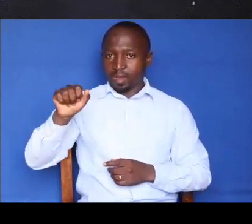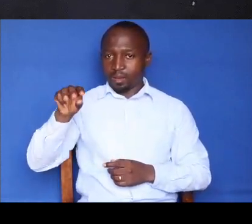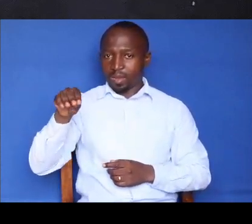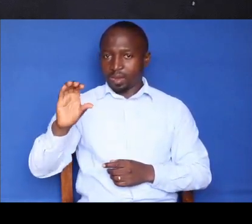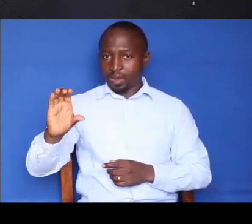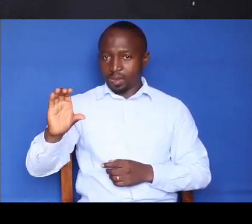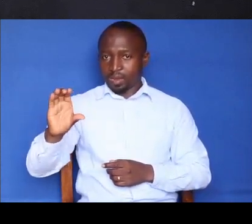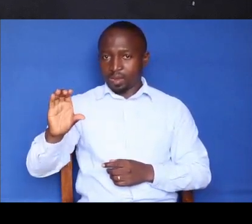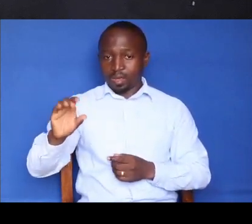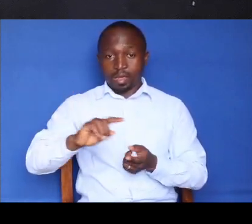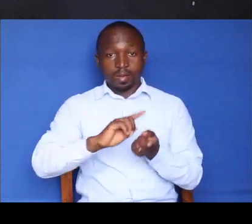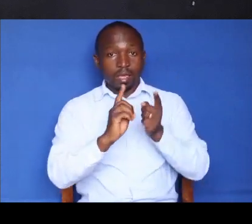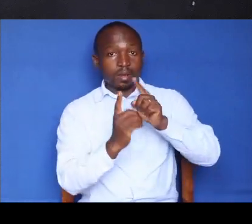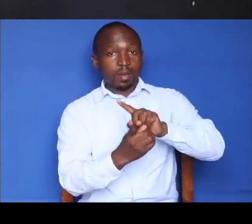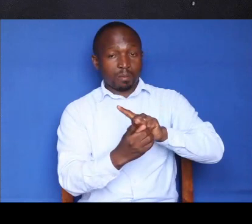consider the word dynamic.